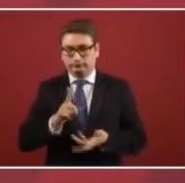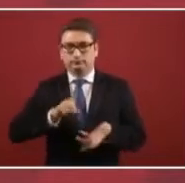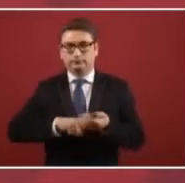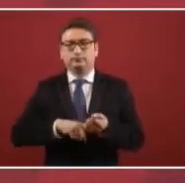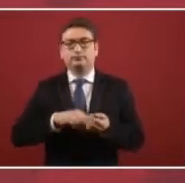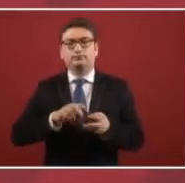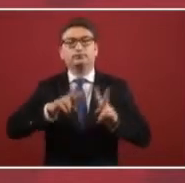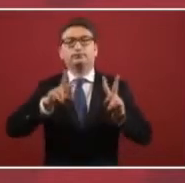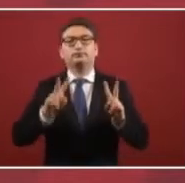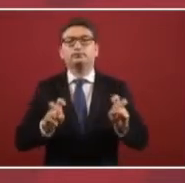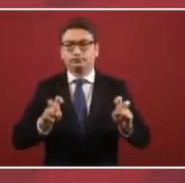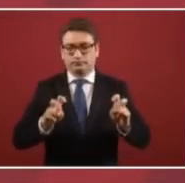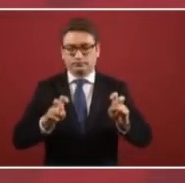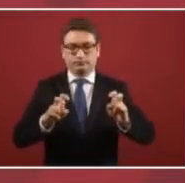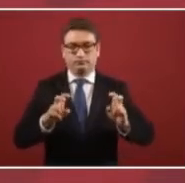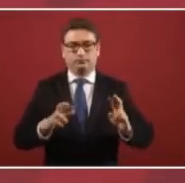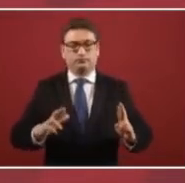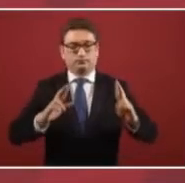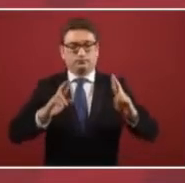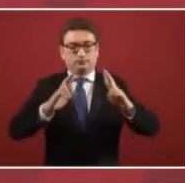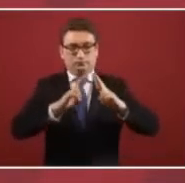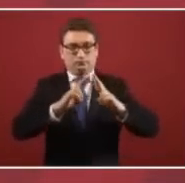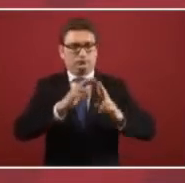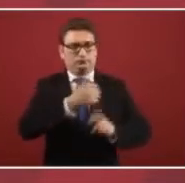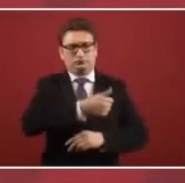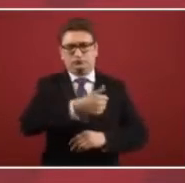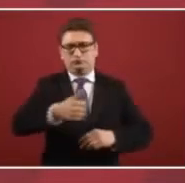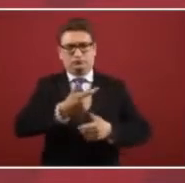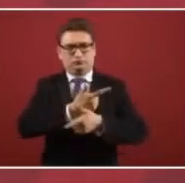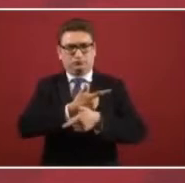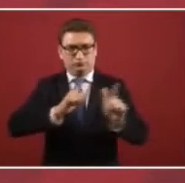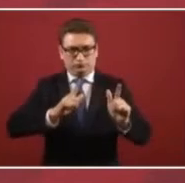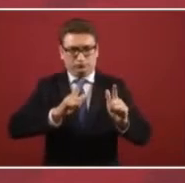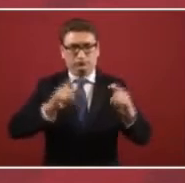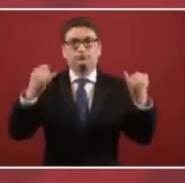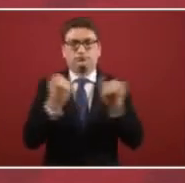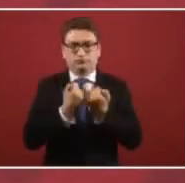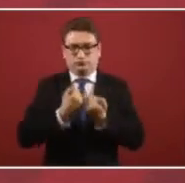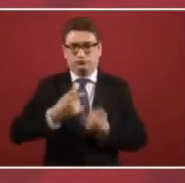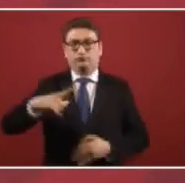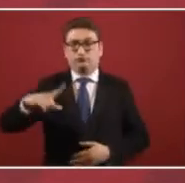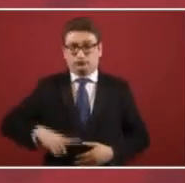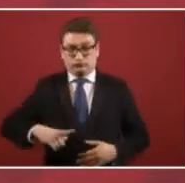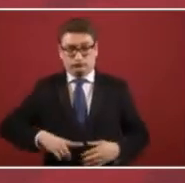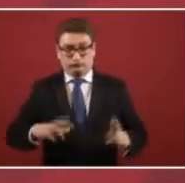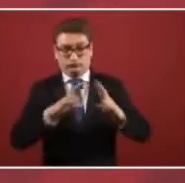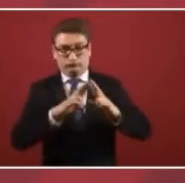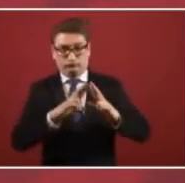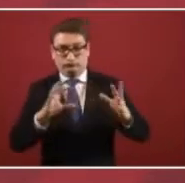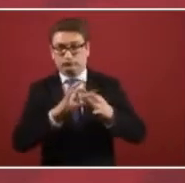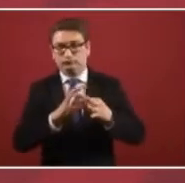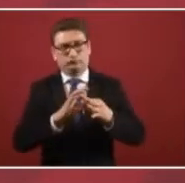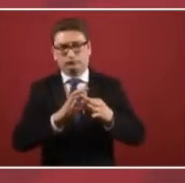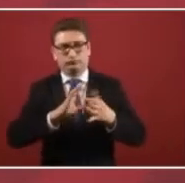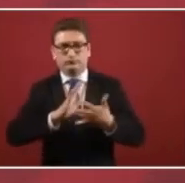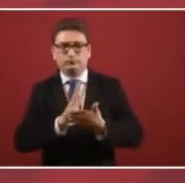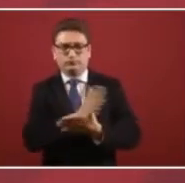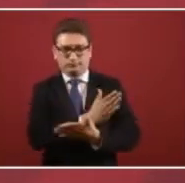religious liberty, and at the same time the state of life in the plan.